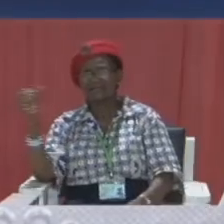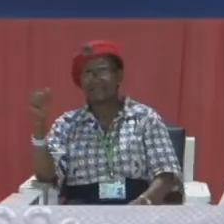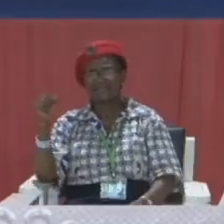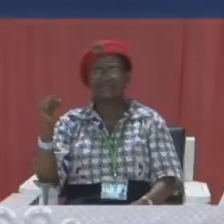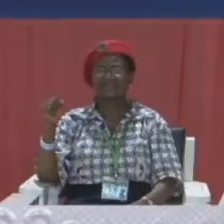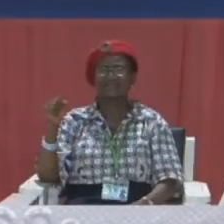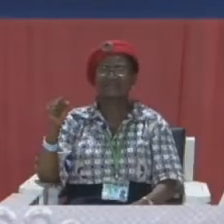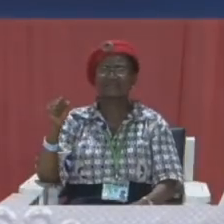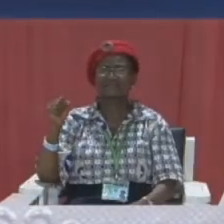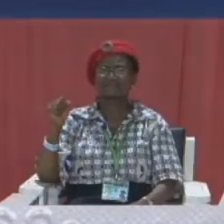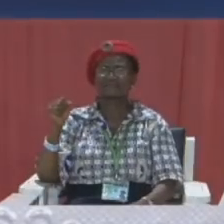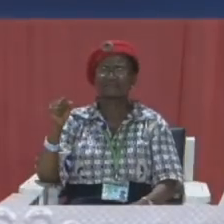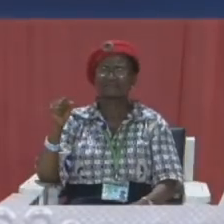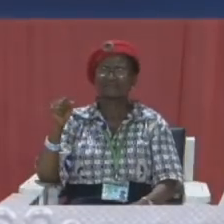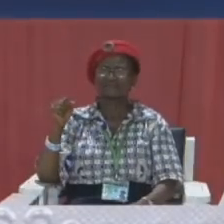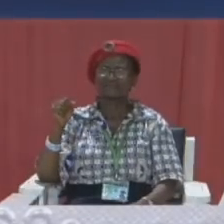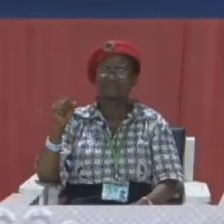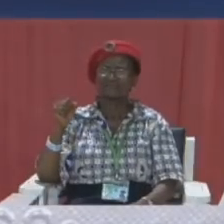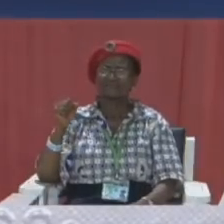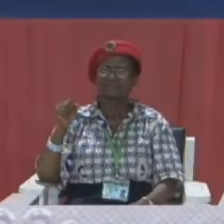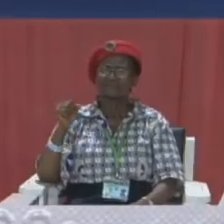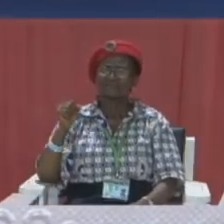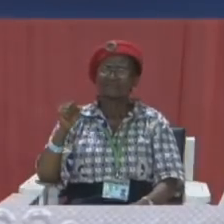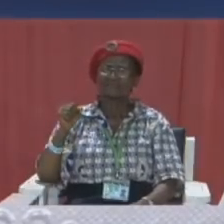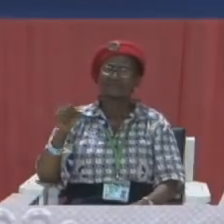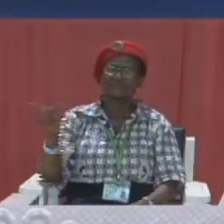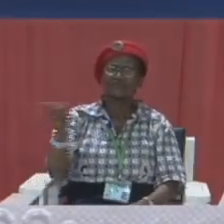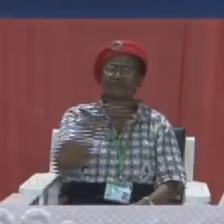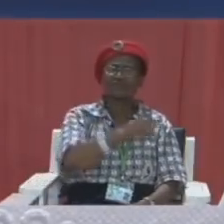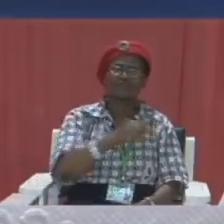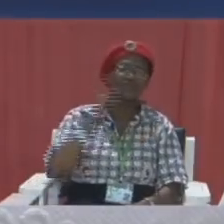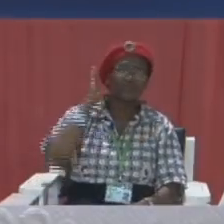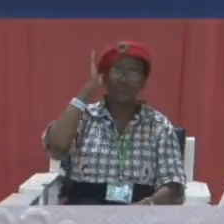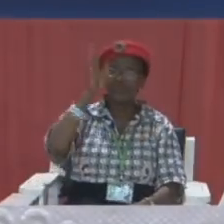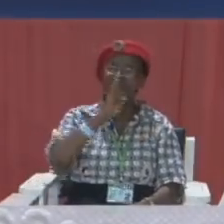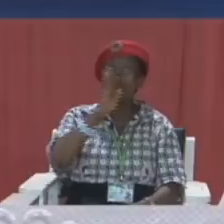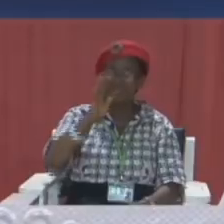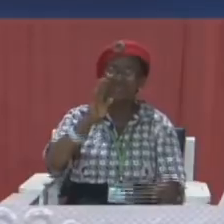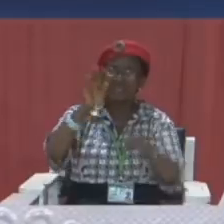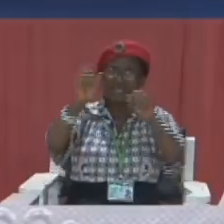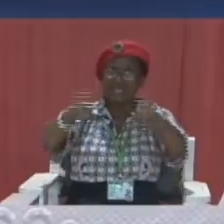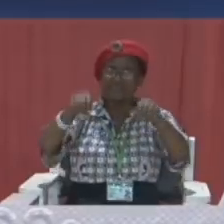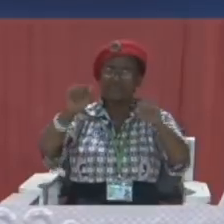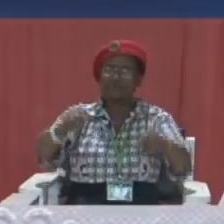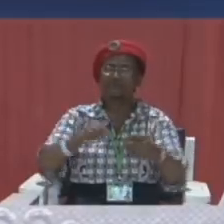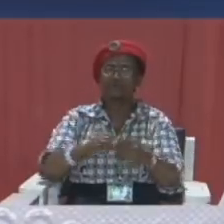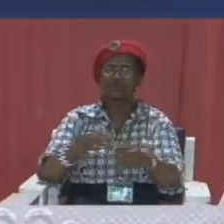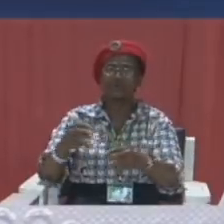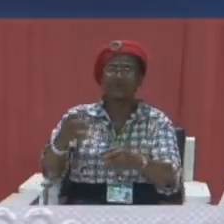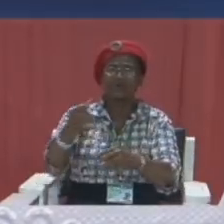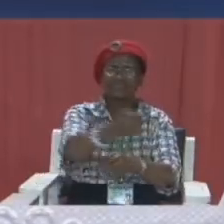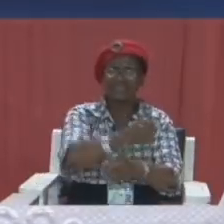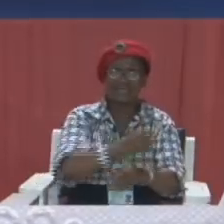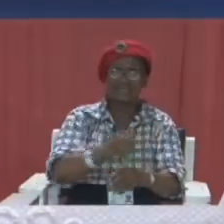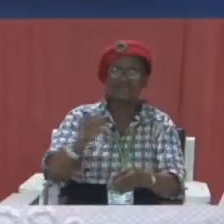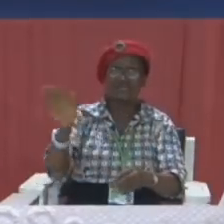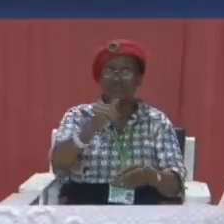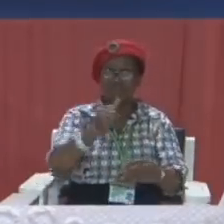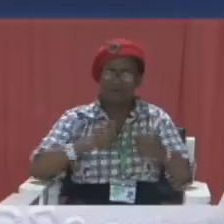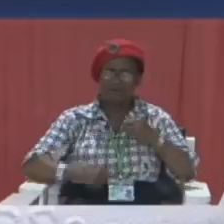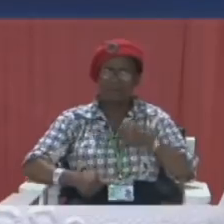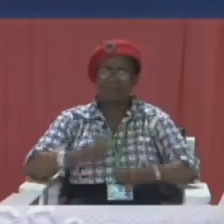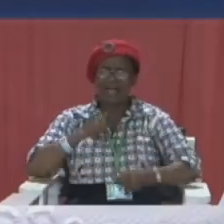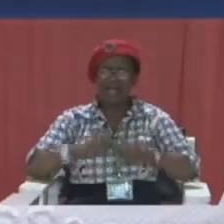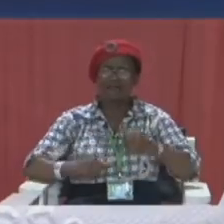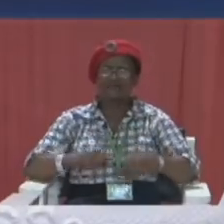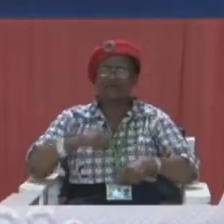You'll be able to take your bath, go to your place of